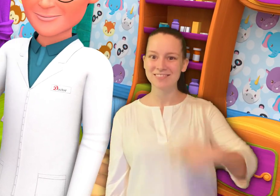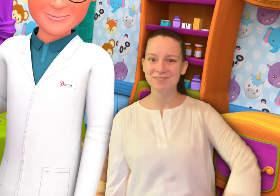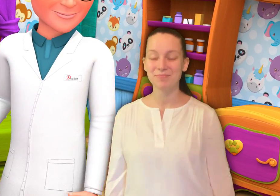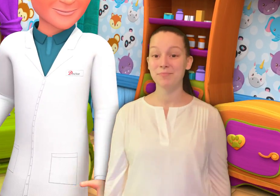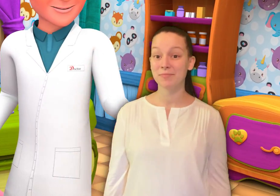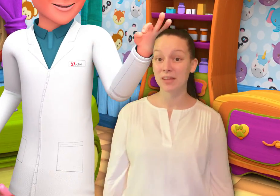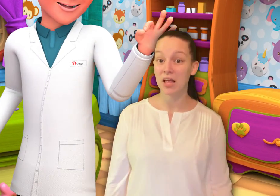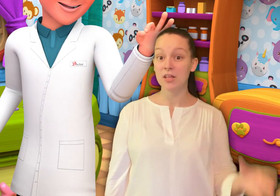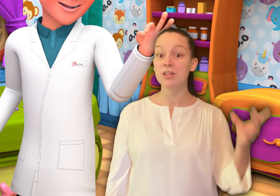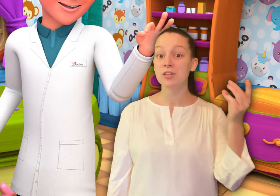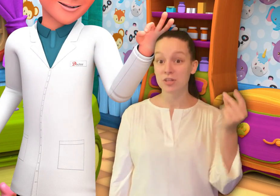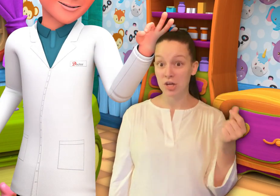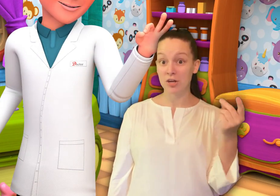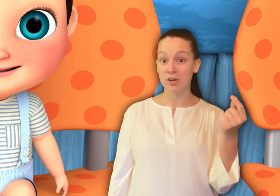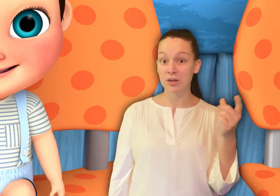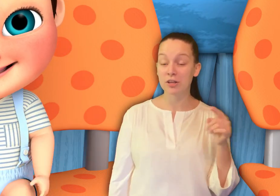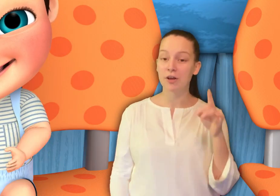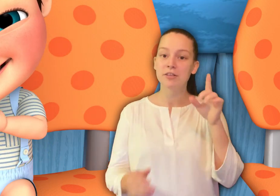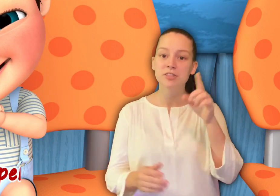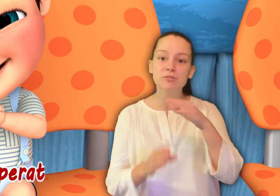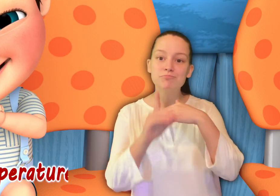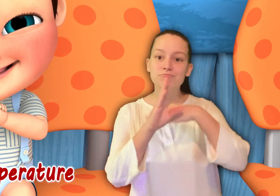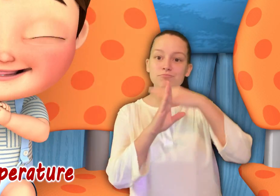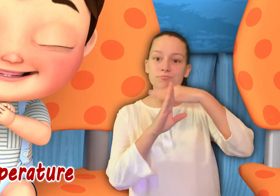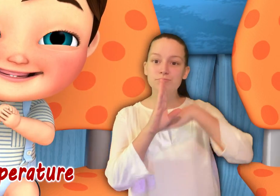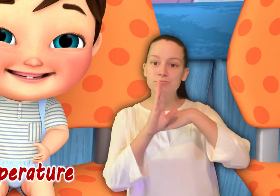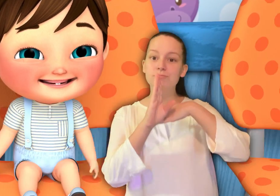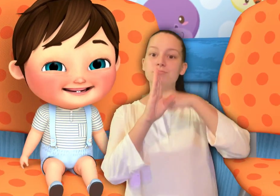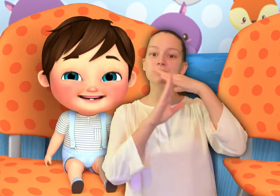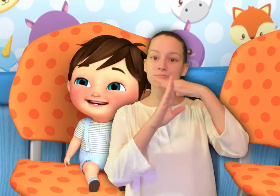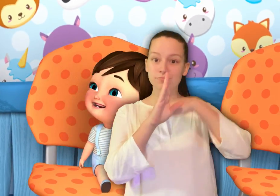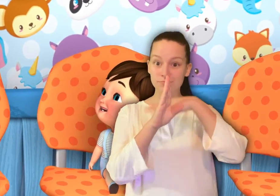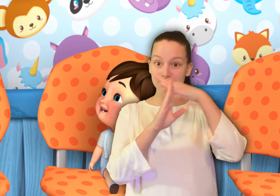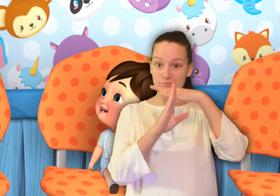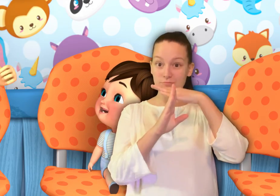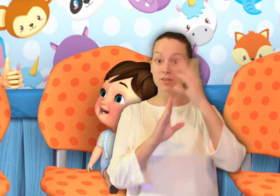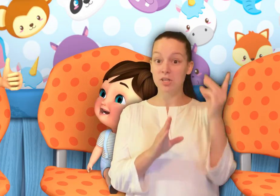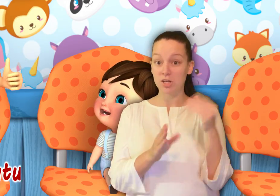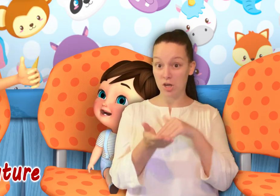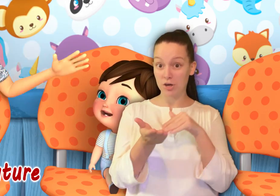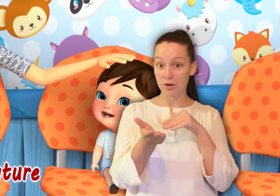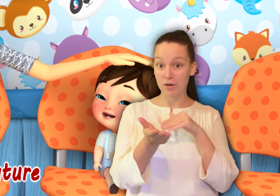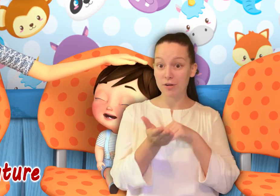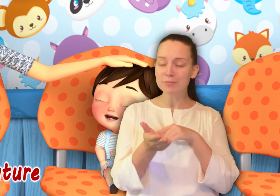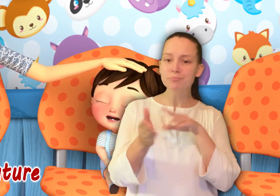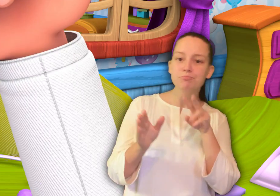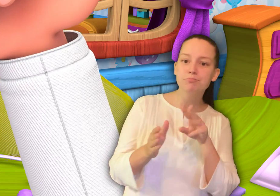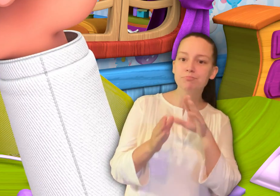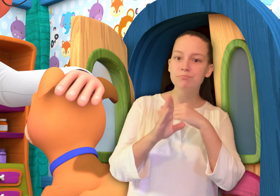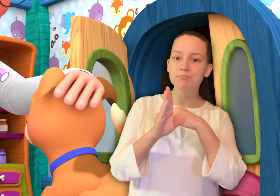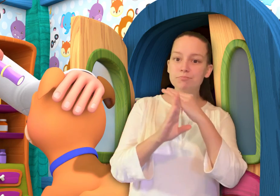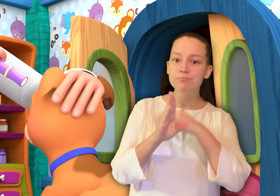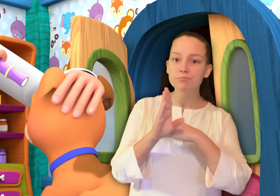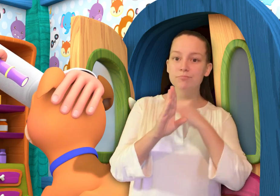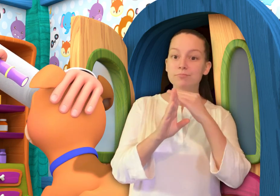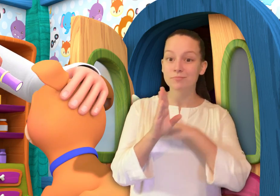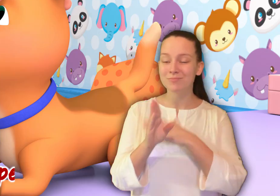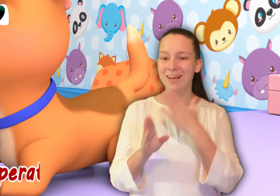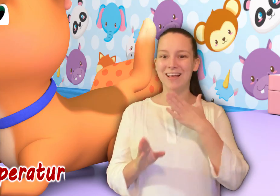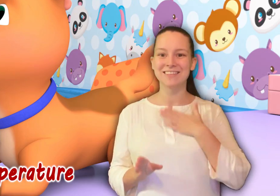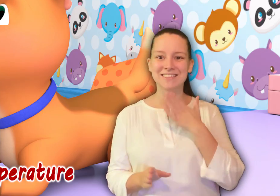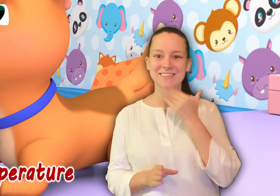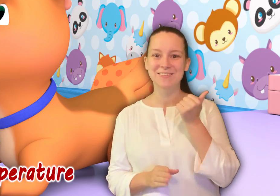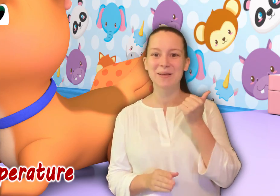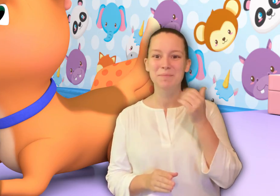sweet puppy the doctor checked the temperature temperature temperature the doctor checked